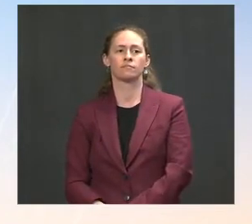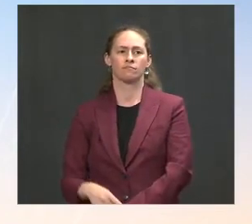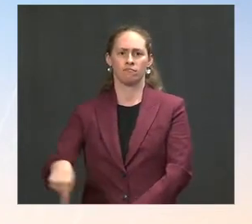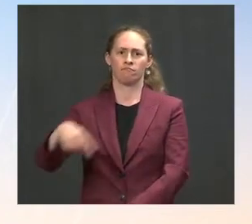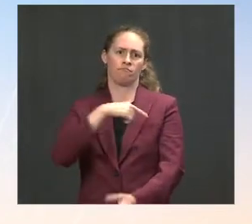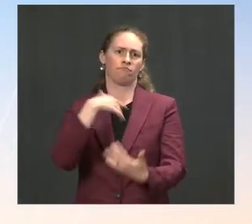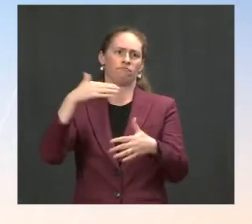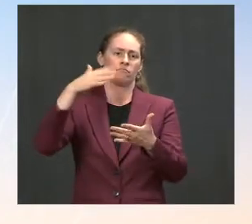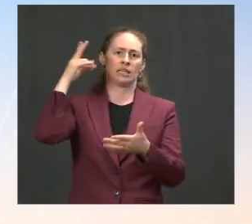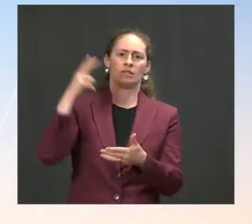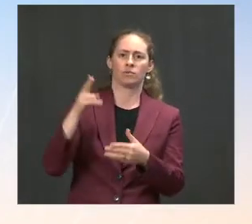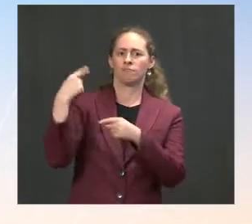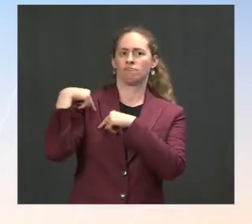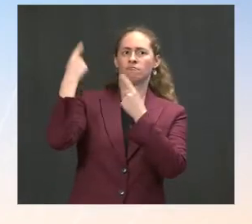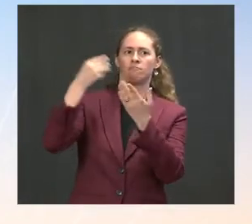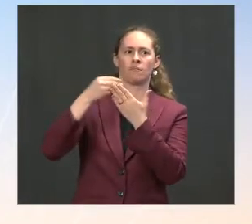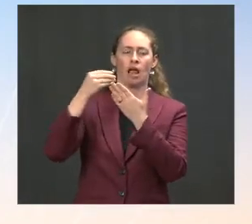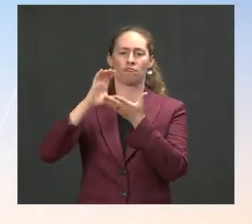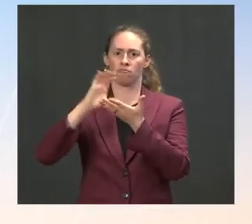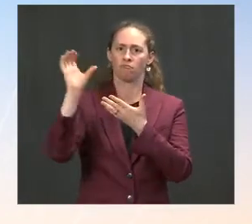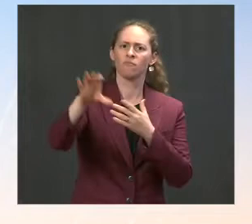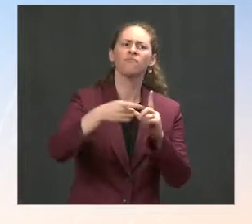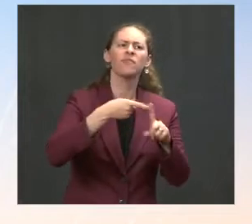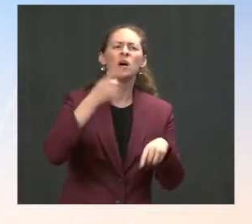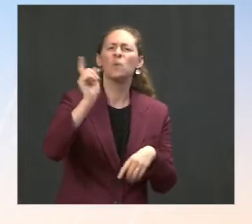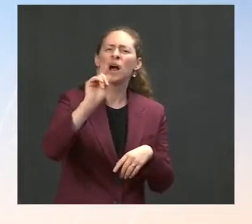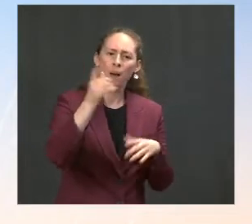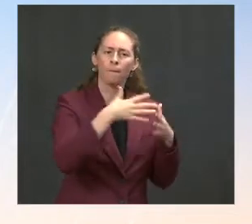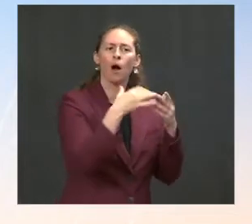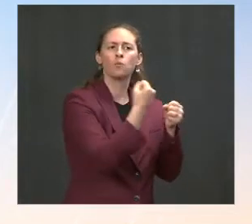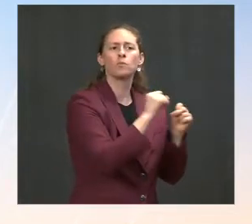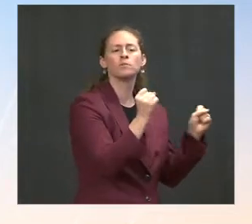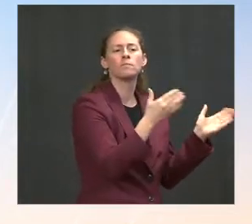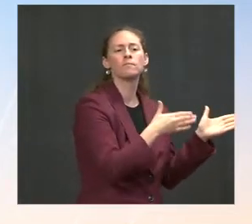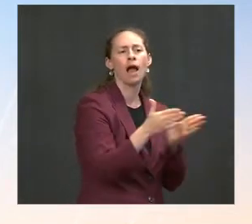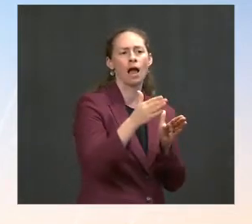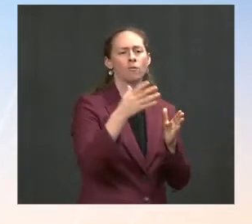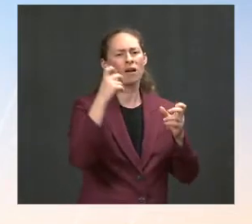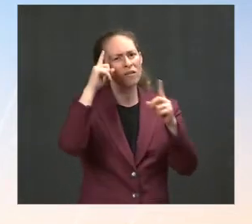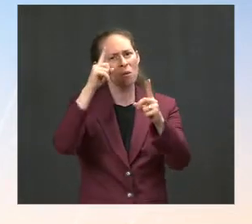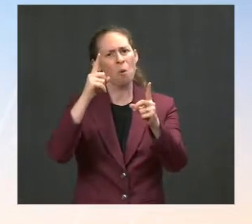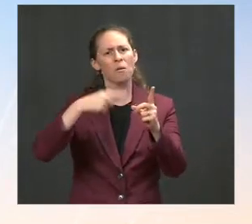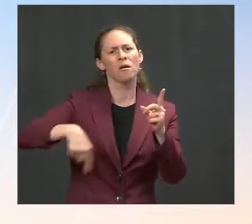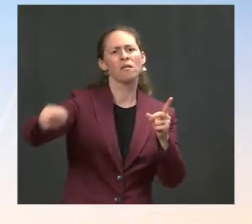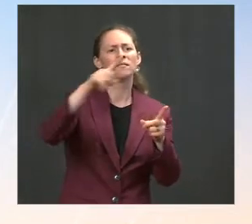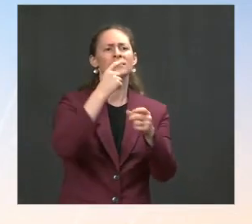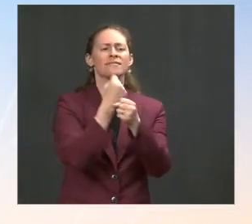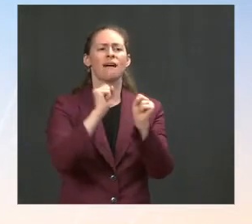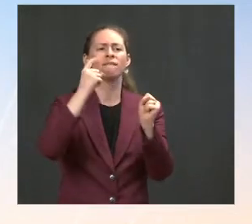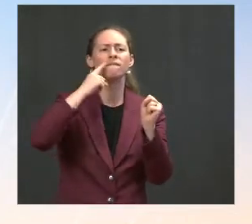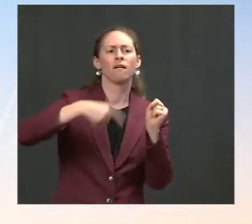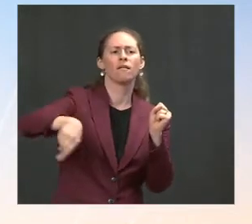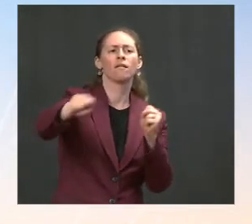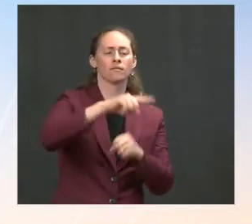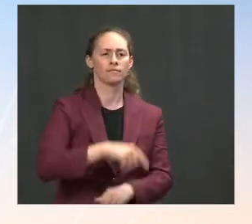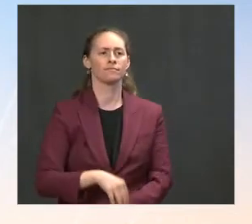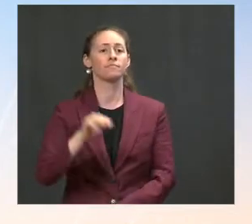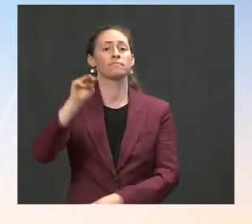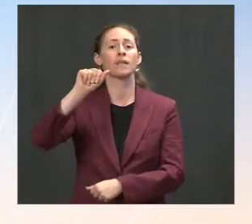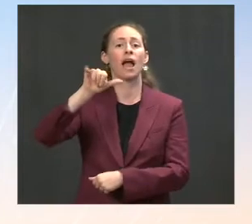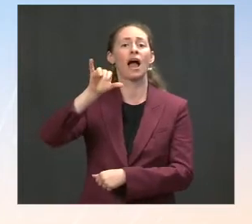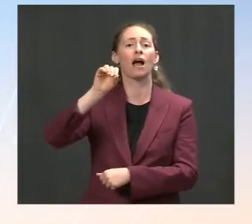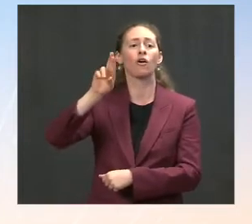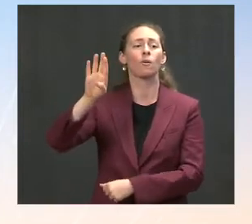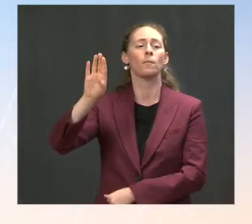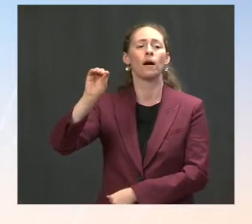that they've gotten through the rescue plan to bolster public safety. So Mayor Bowser's budget proposal would invest $59 million from the rescue plan